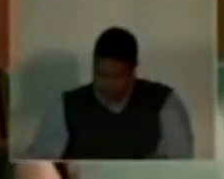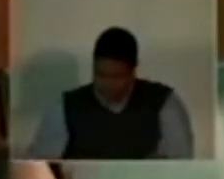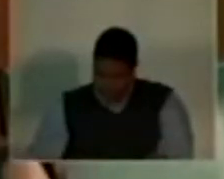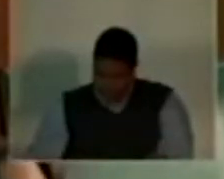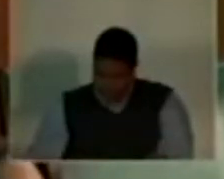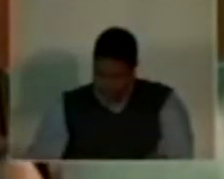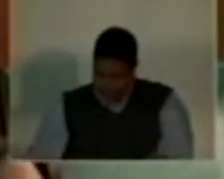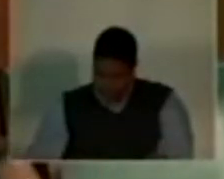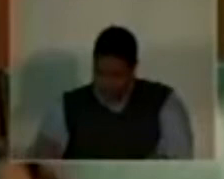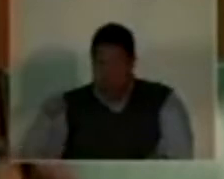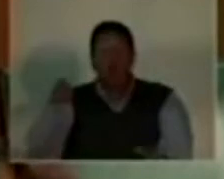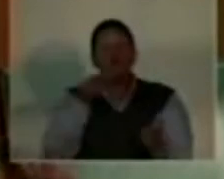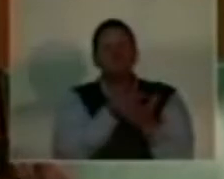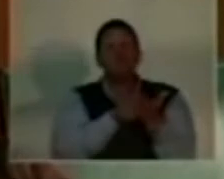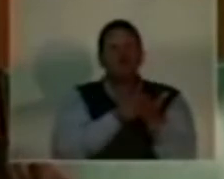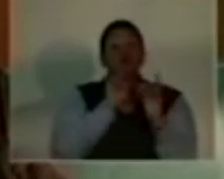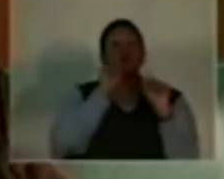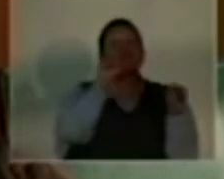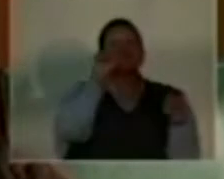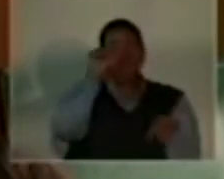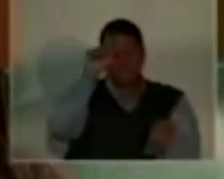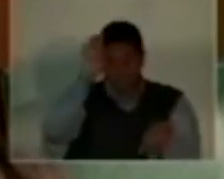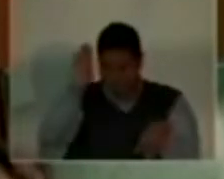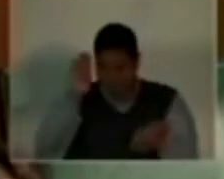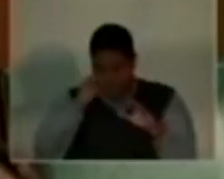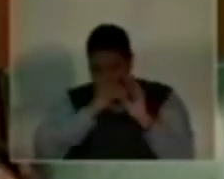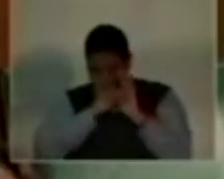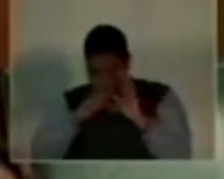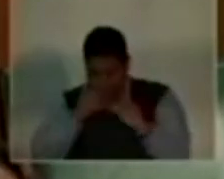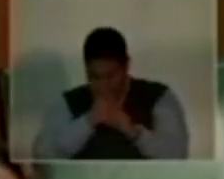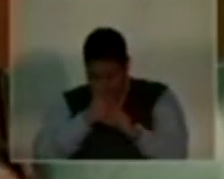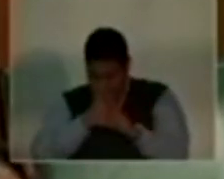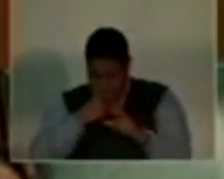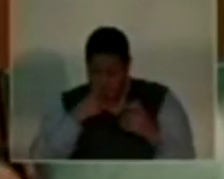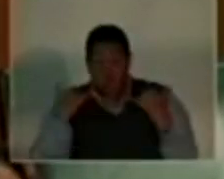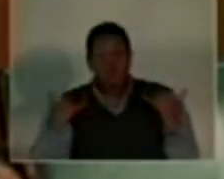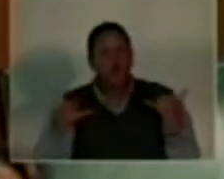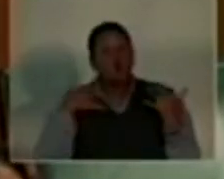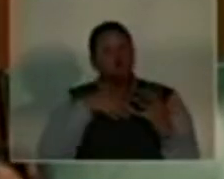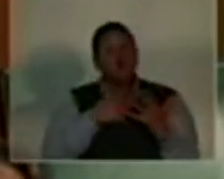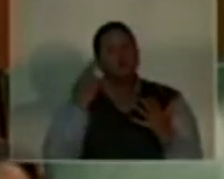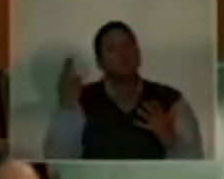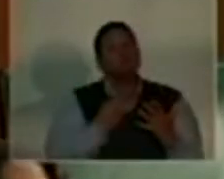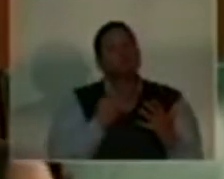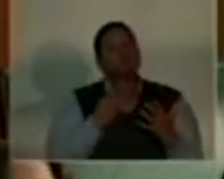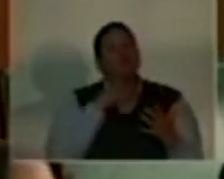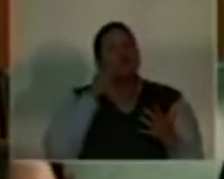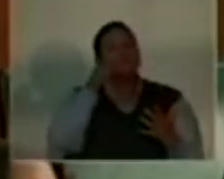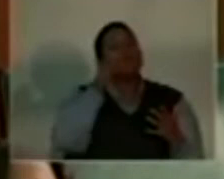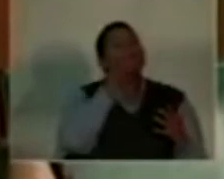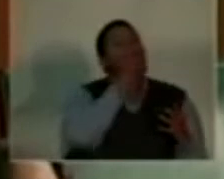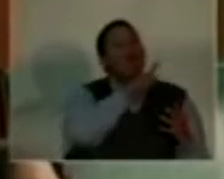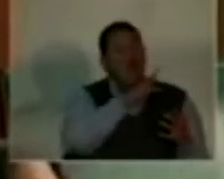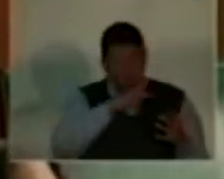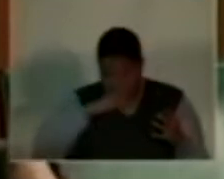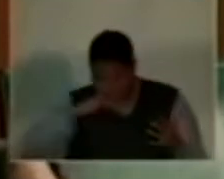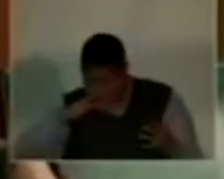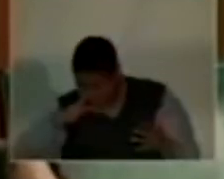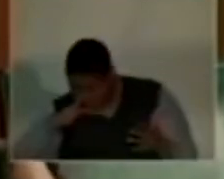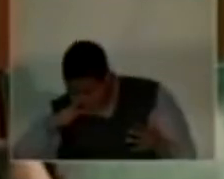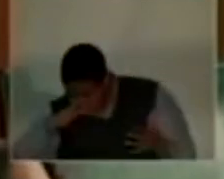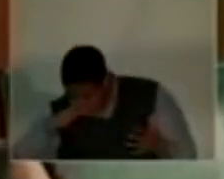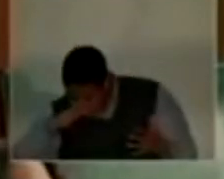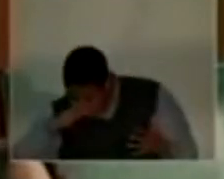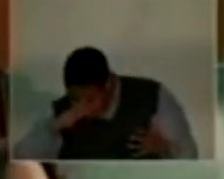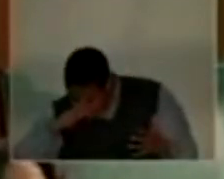Because those funds go into the student loan, students who are now studying use it and pay it back so that when you come